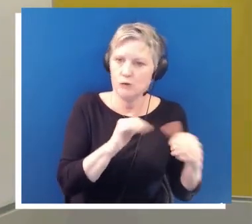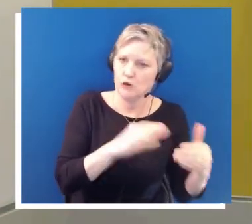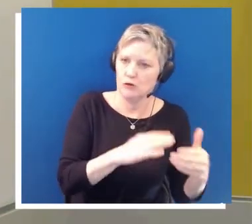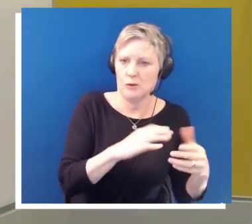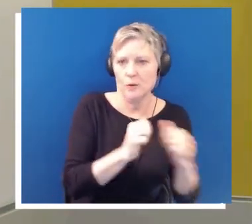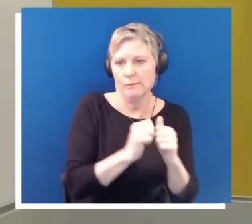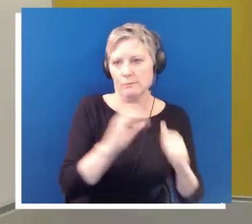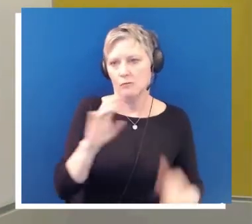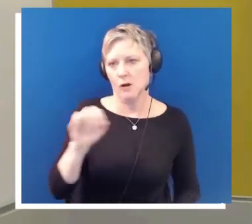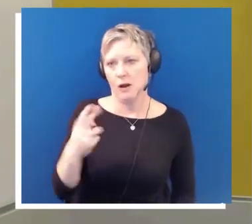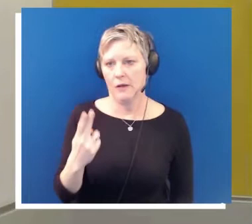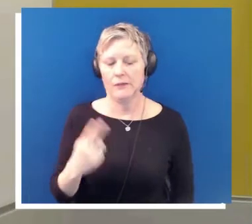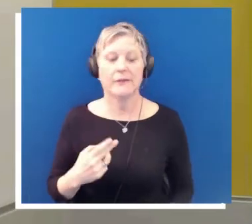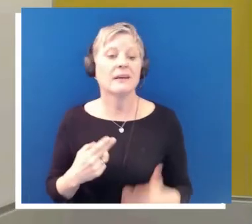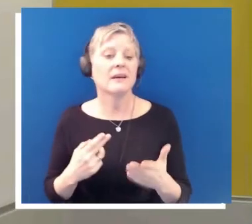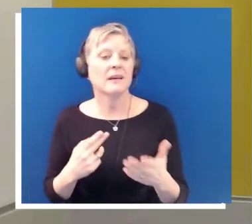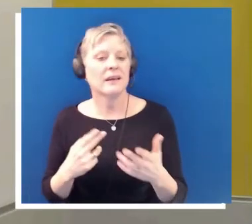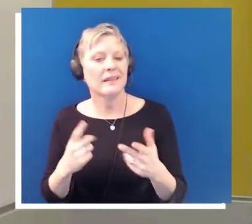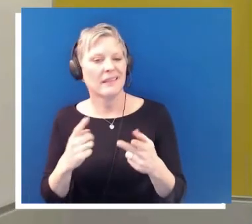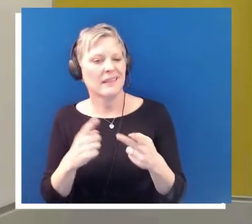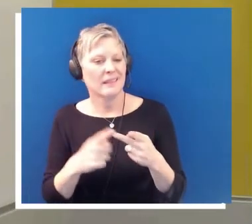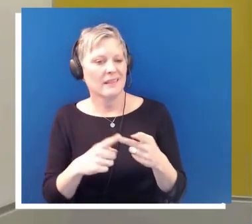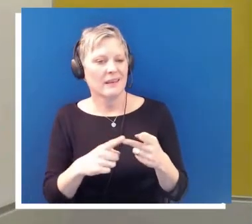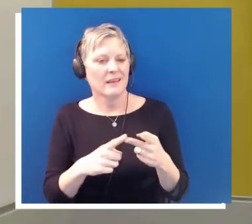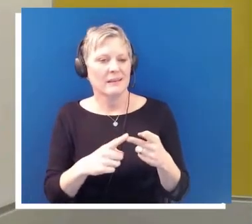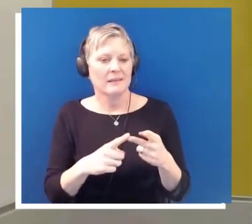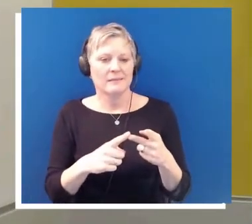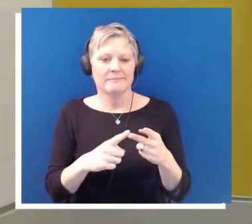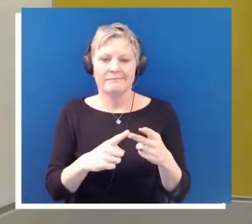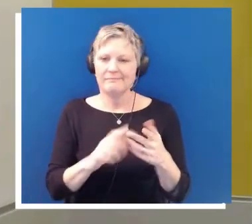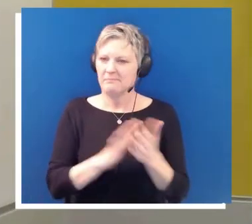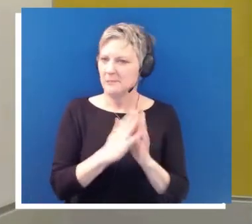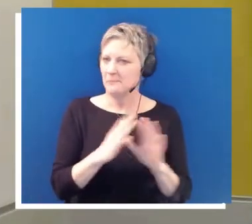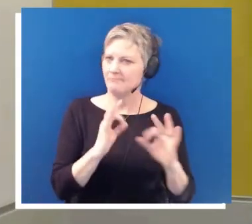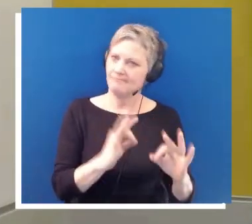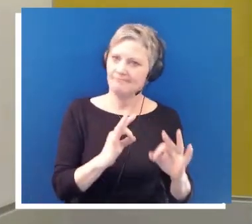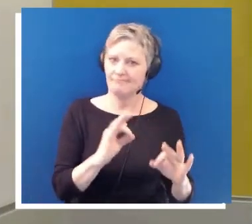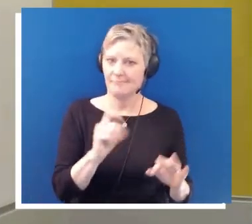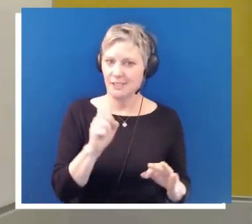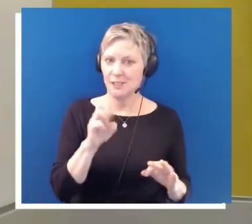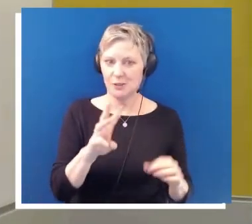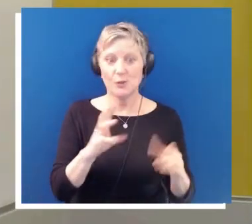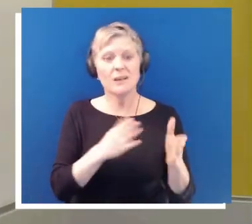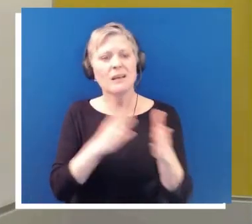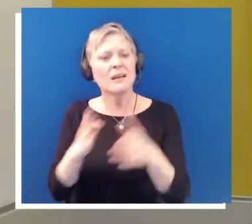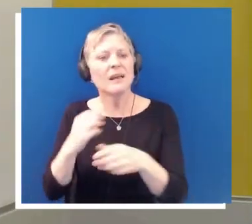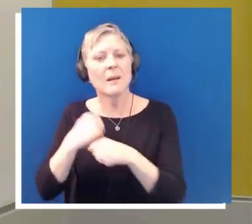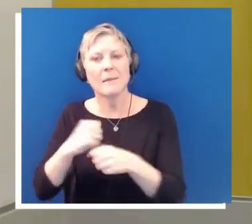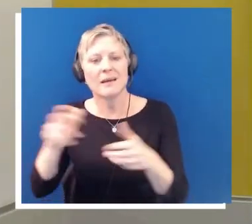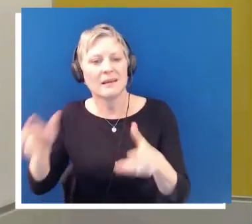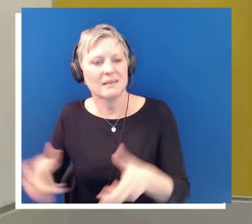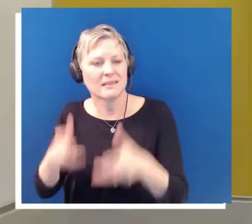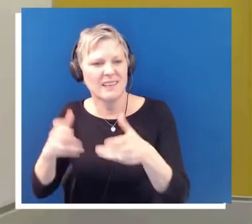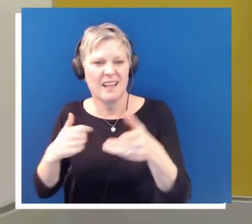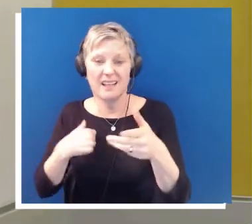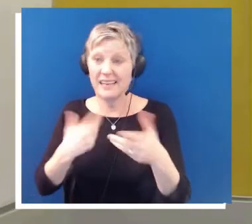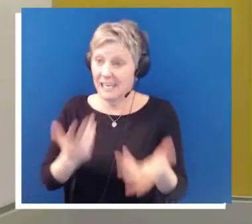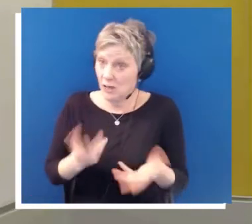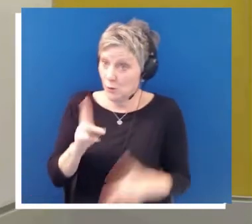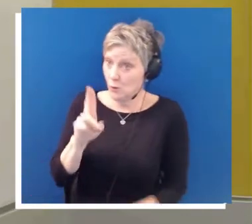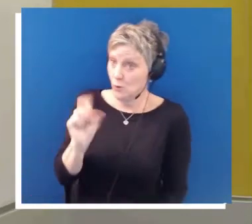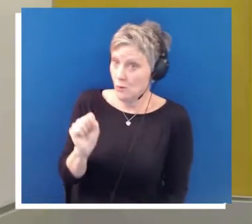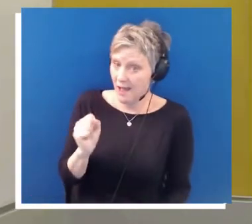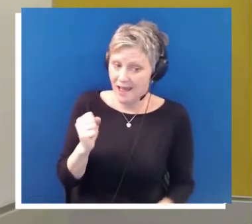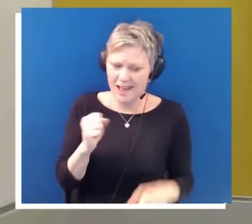Let's look at the salad we're going to make today. Okay, again, this is basically what we might refer to here in the United States. It looks like